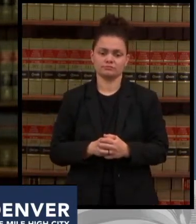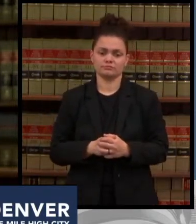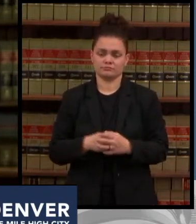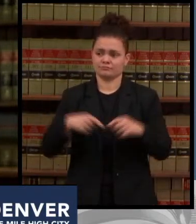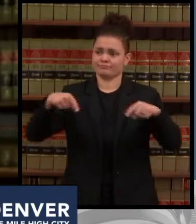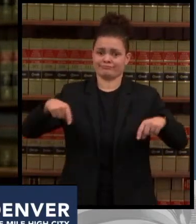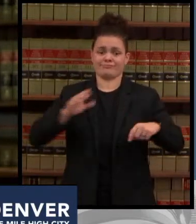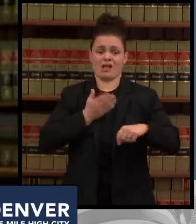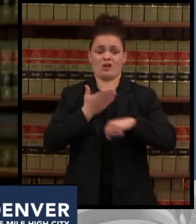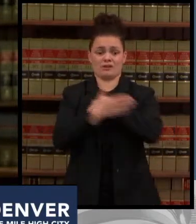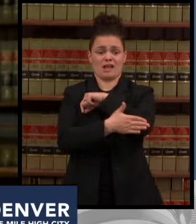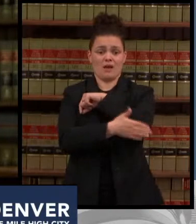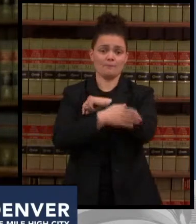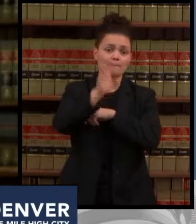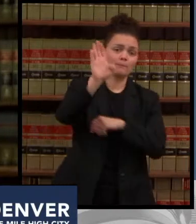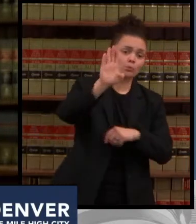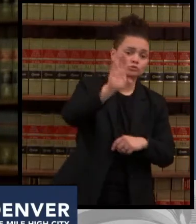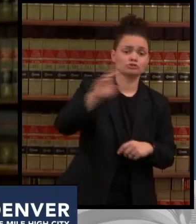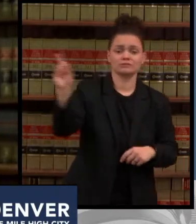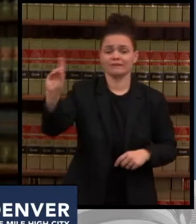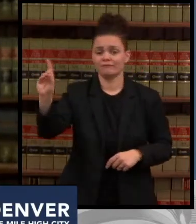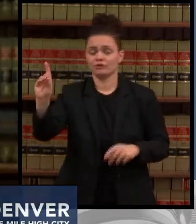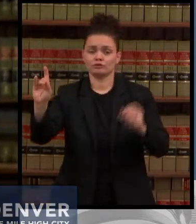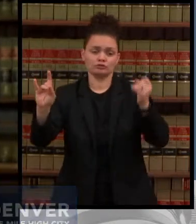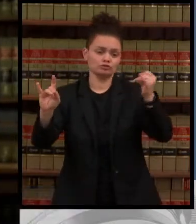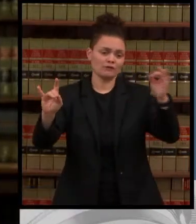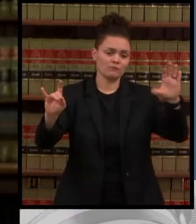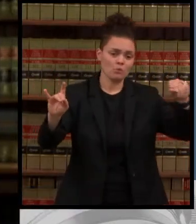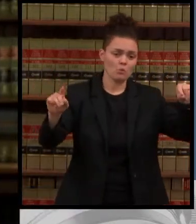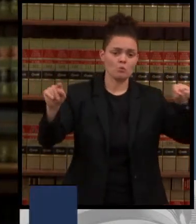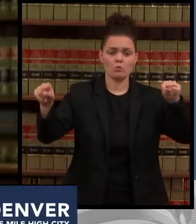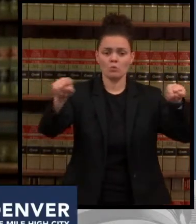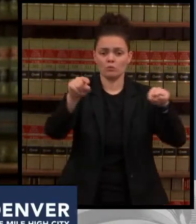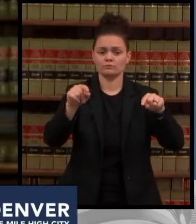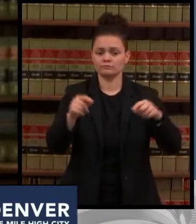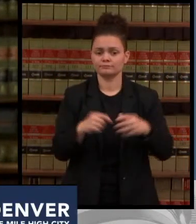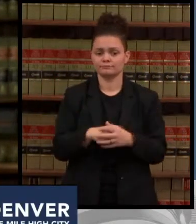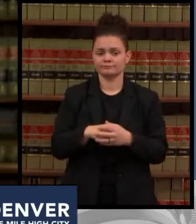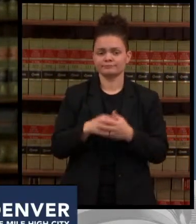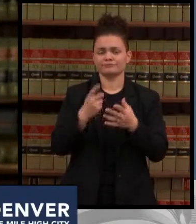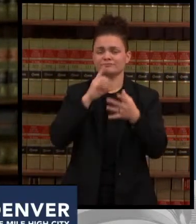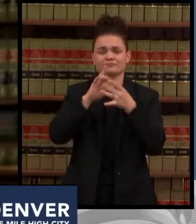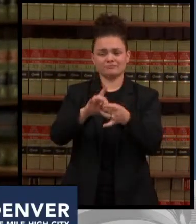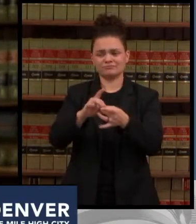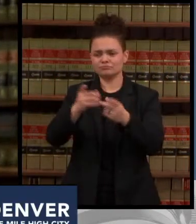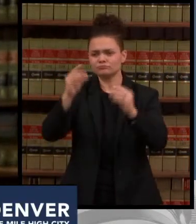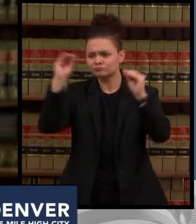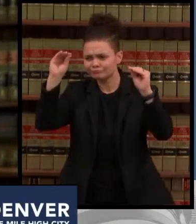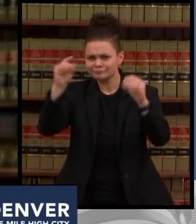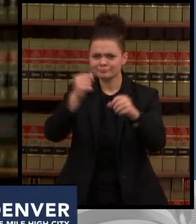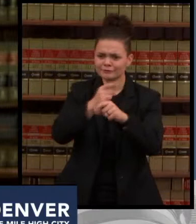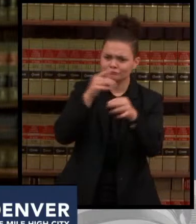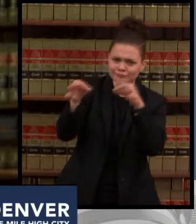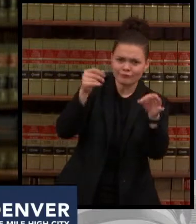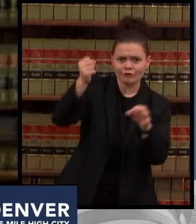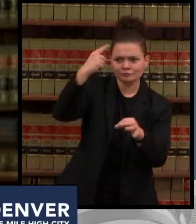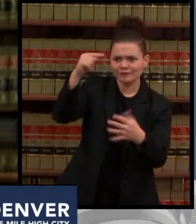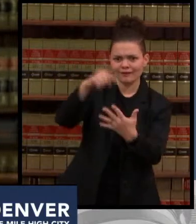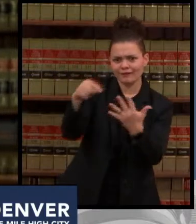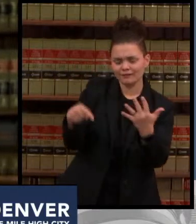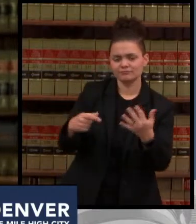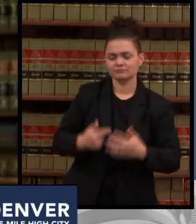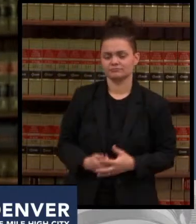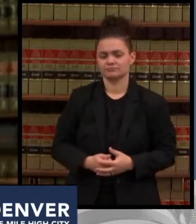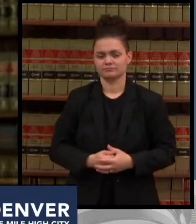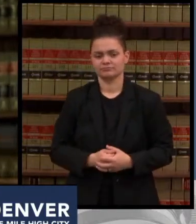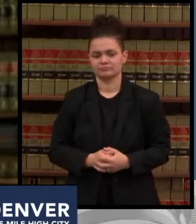self-enforcing, complaint-driven with some respects, but it's really an all in this together. So if you're a business owner who is, potentially